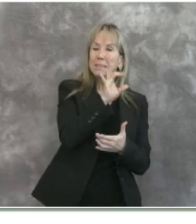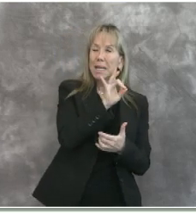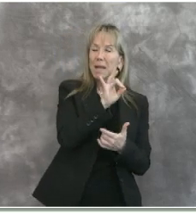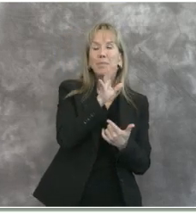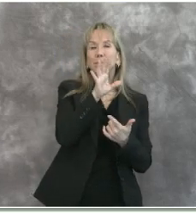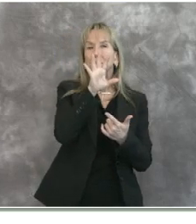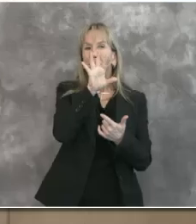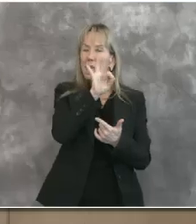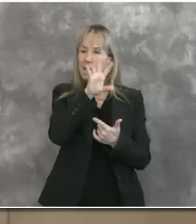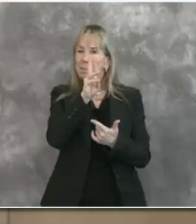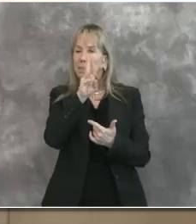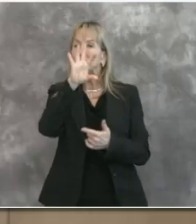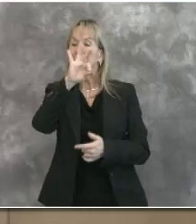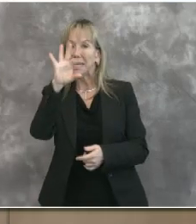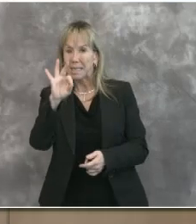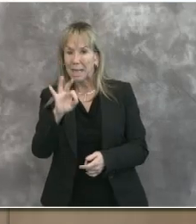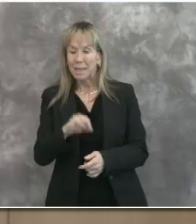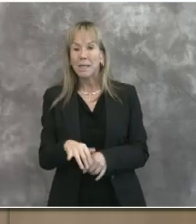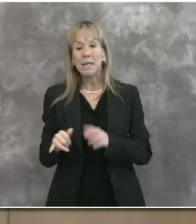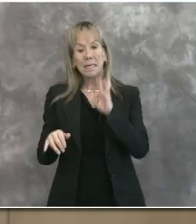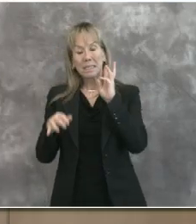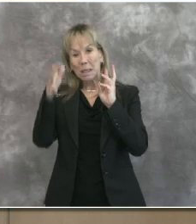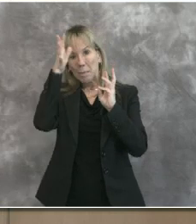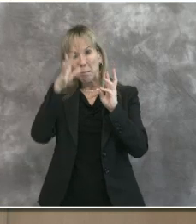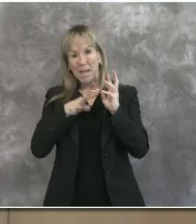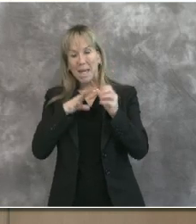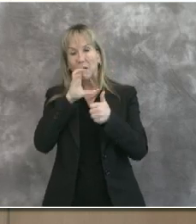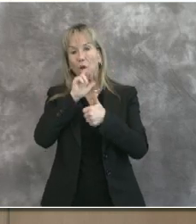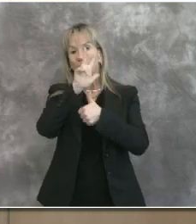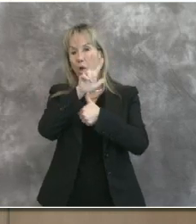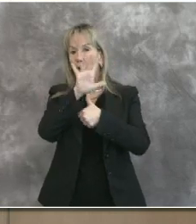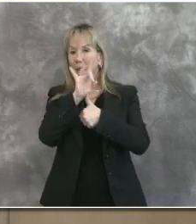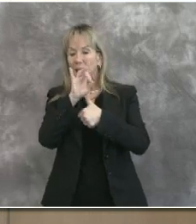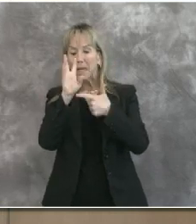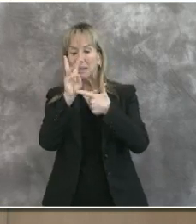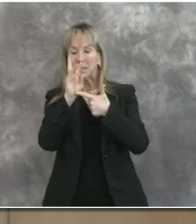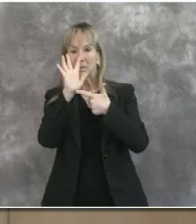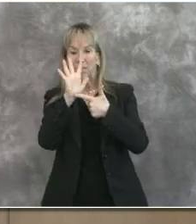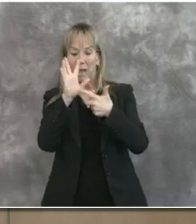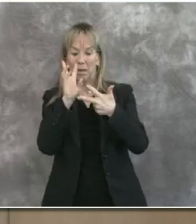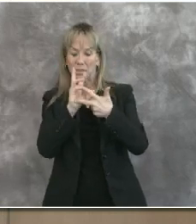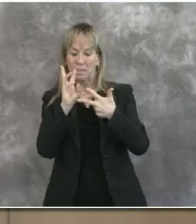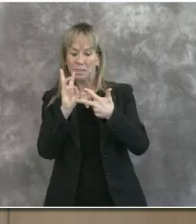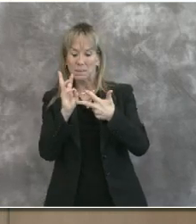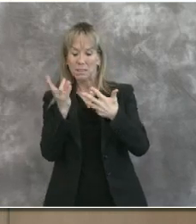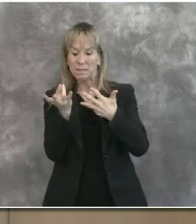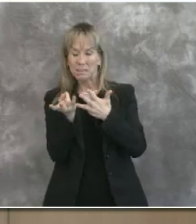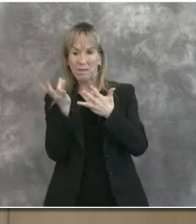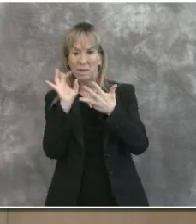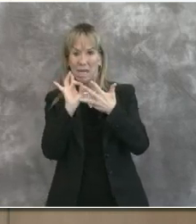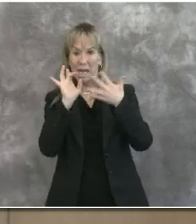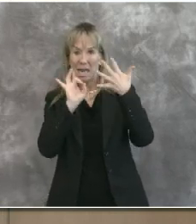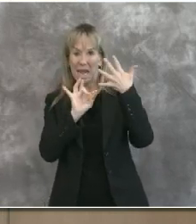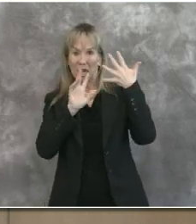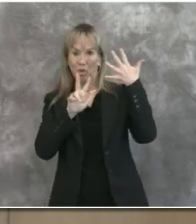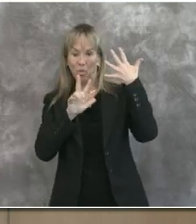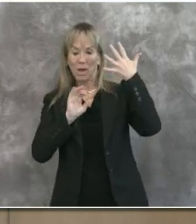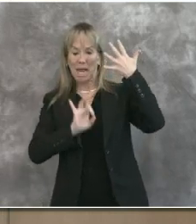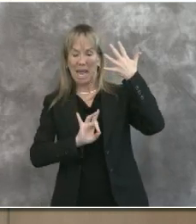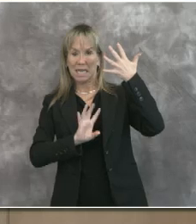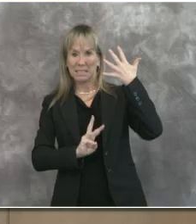99, and 6 men, ages 38, 65, 66, 78, 83, and